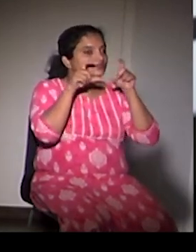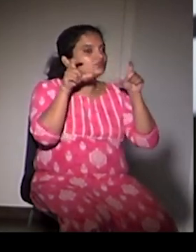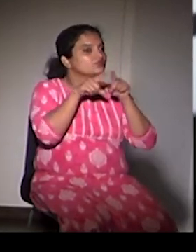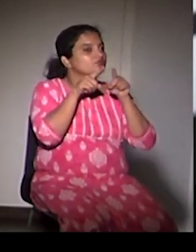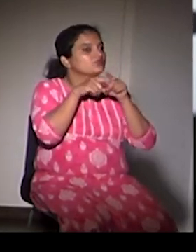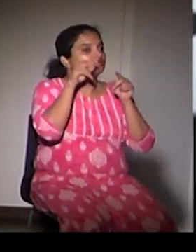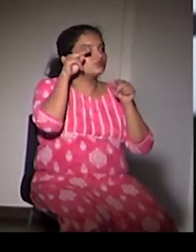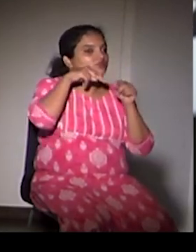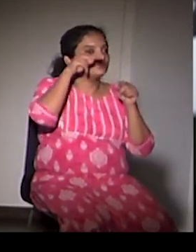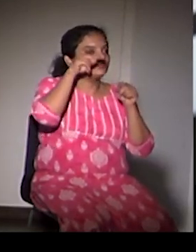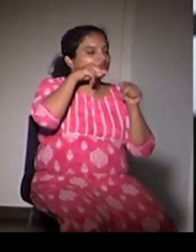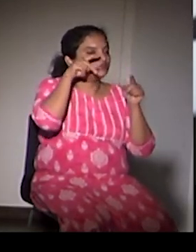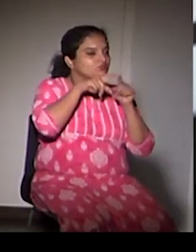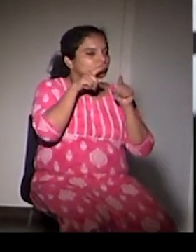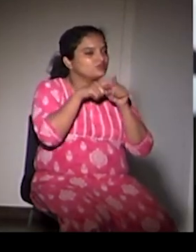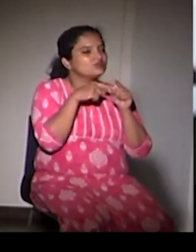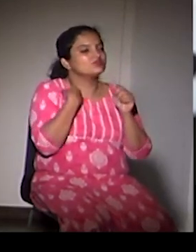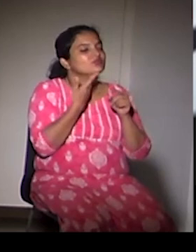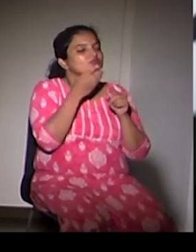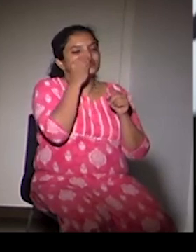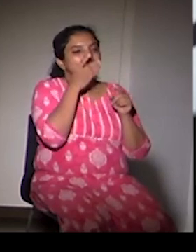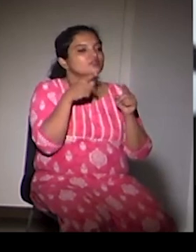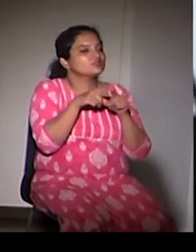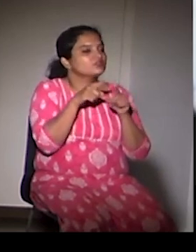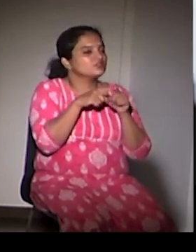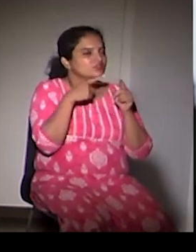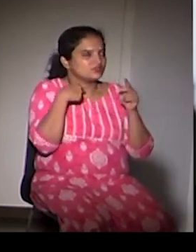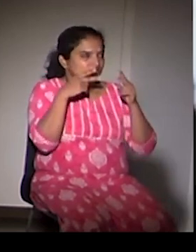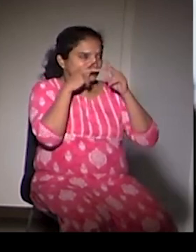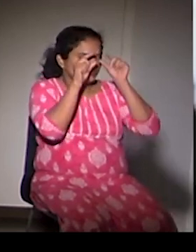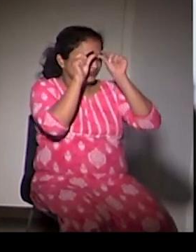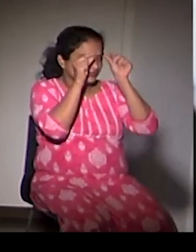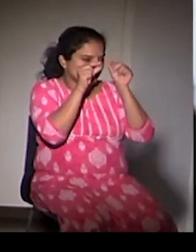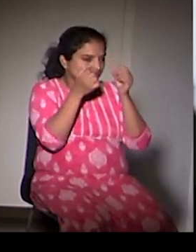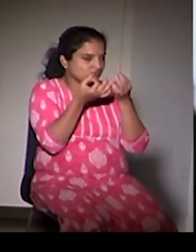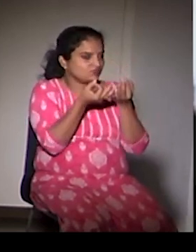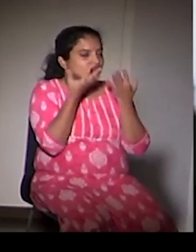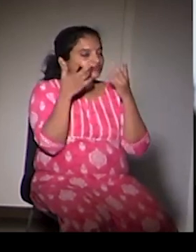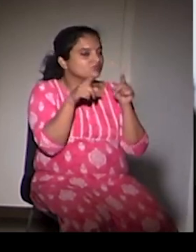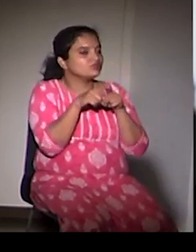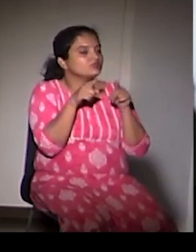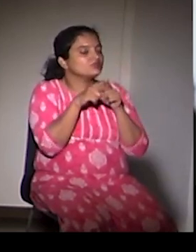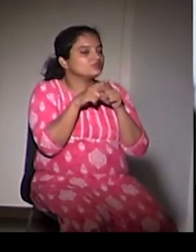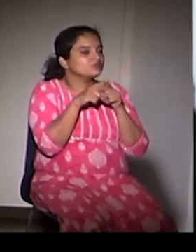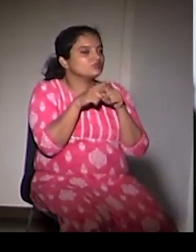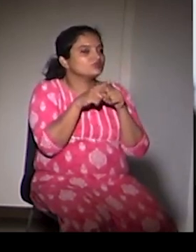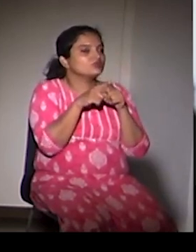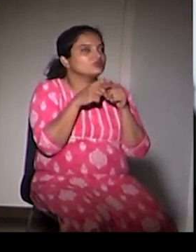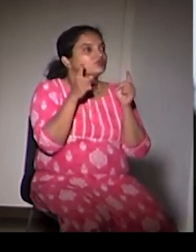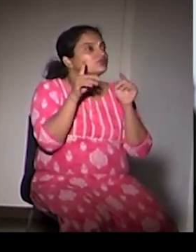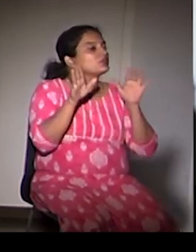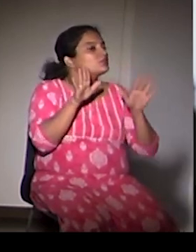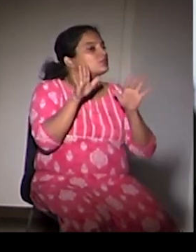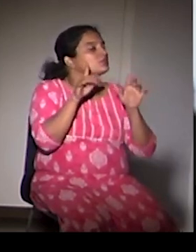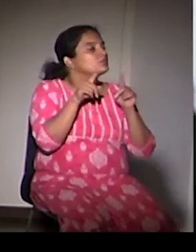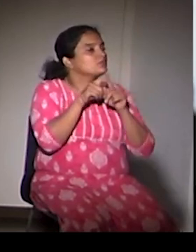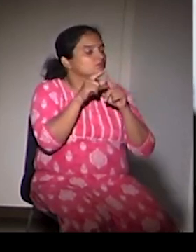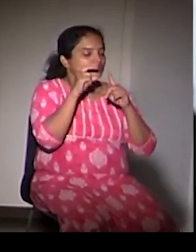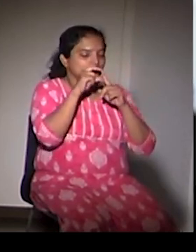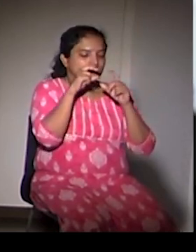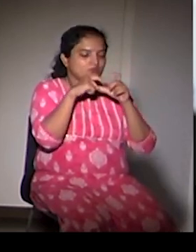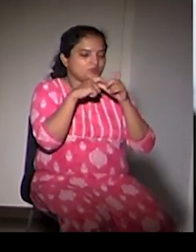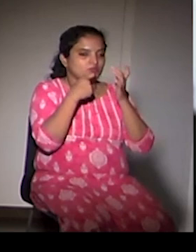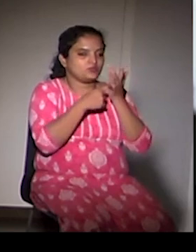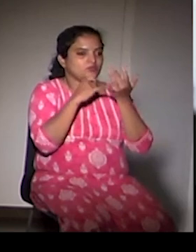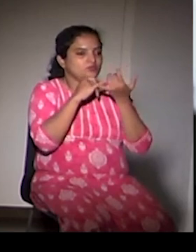painted much more simply, quite crisply, much more related to Persian